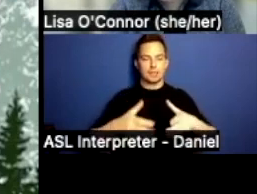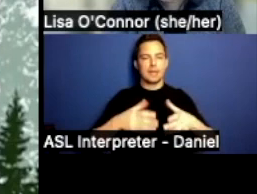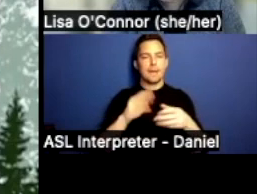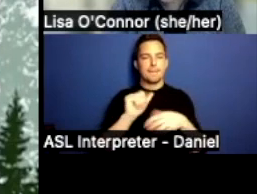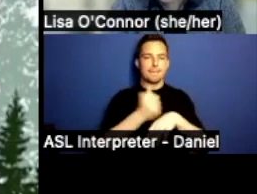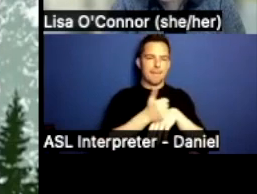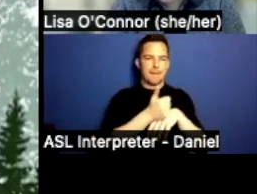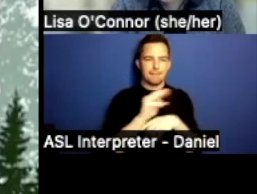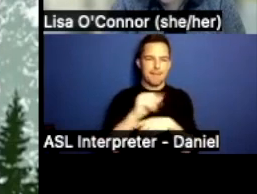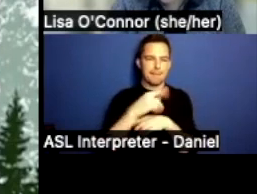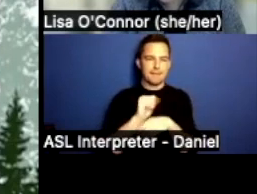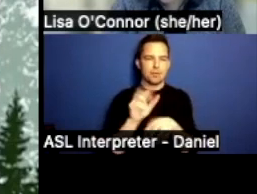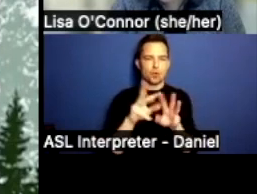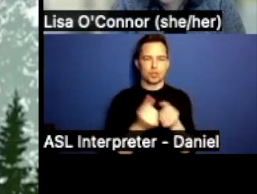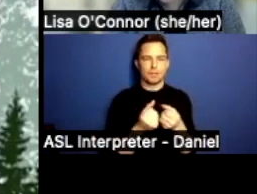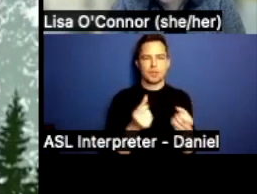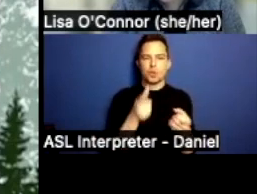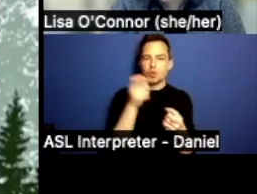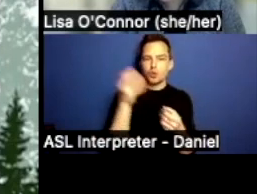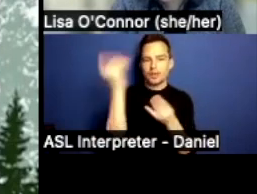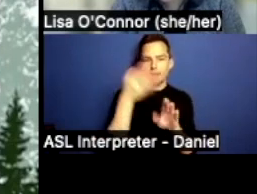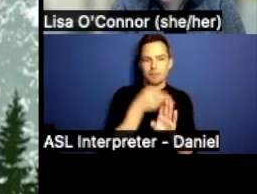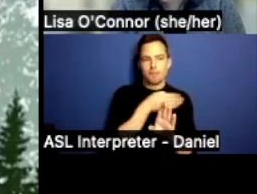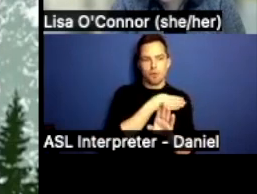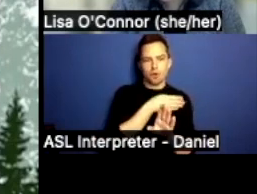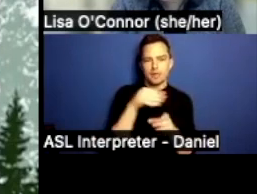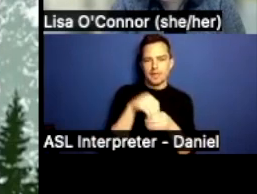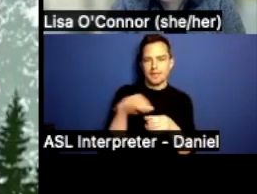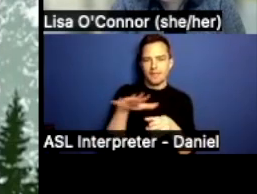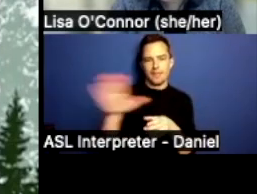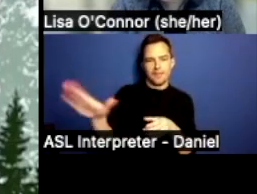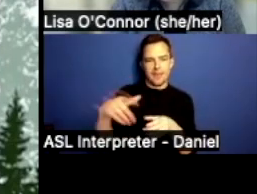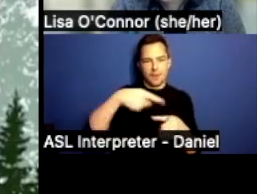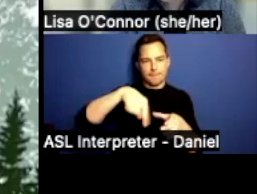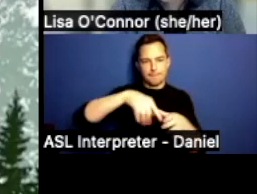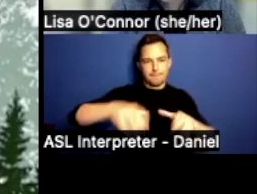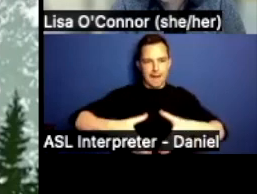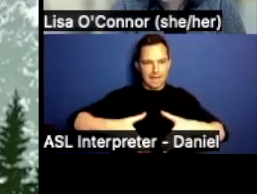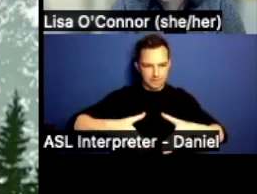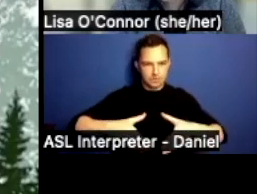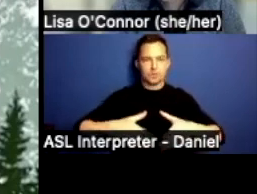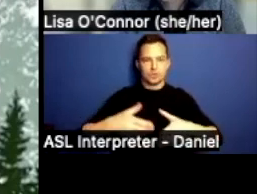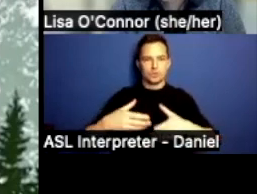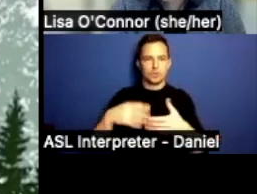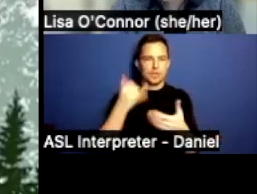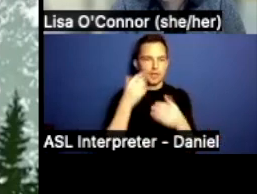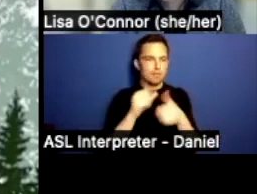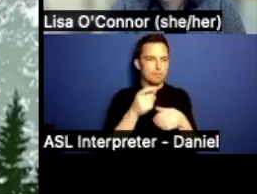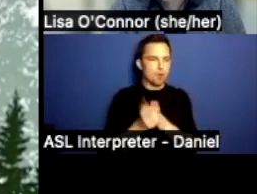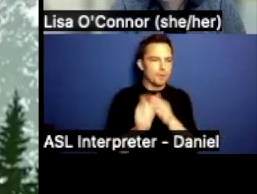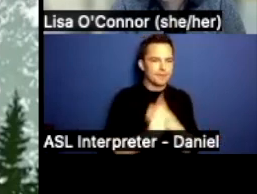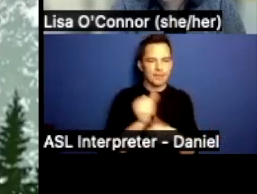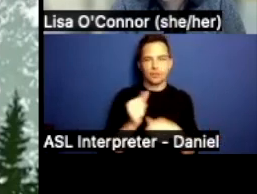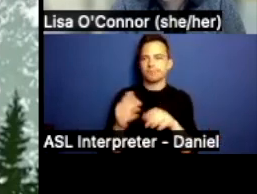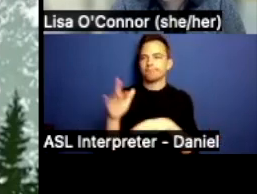can think in advance about who should be in their pod and who they can trust in moments of danger. Another amazing initiative